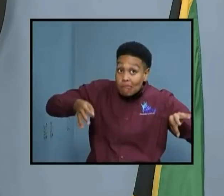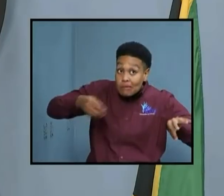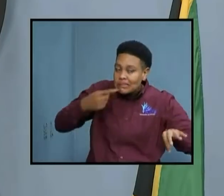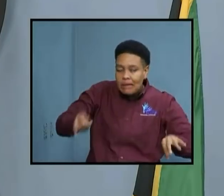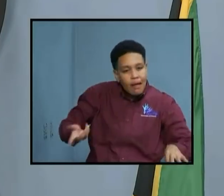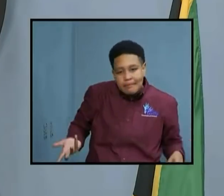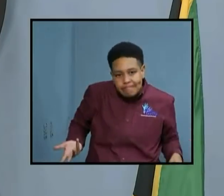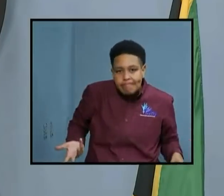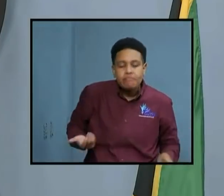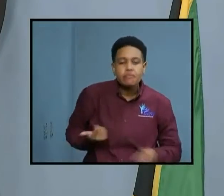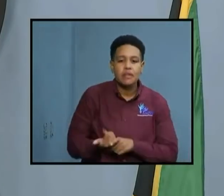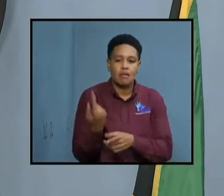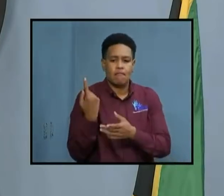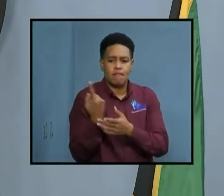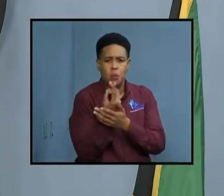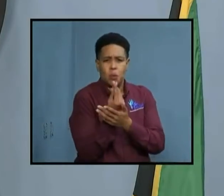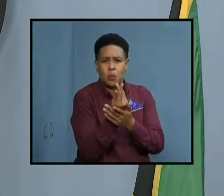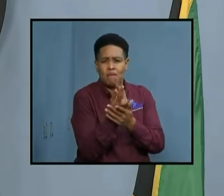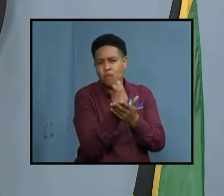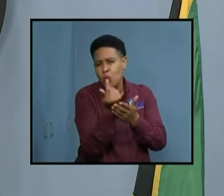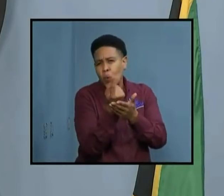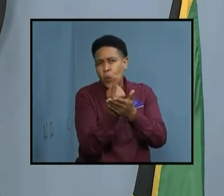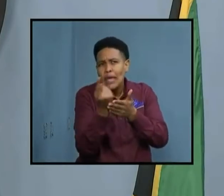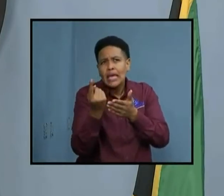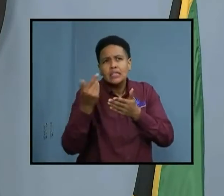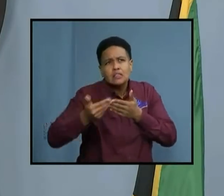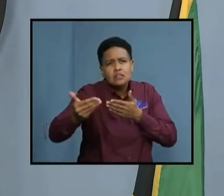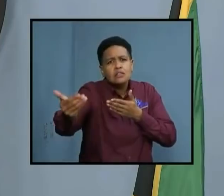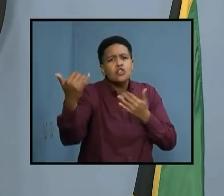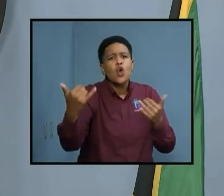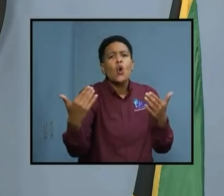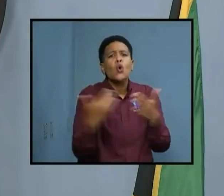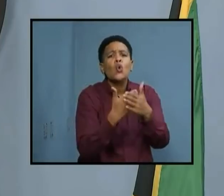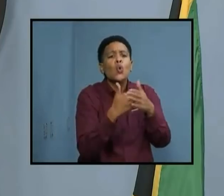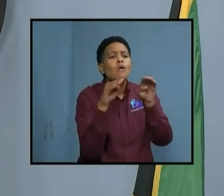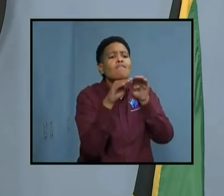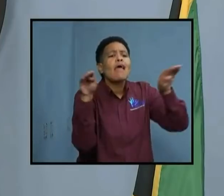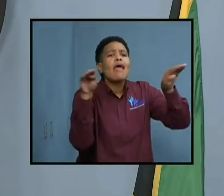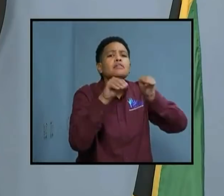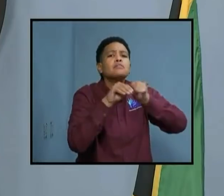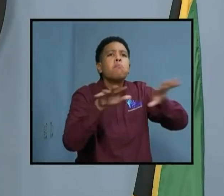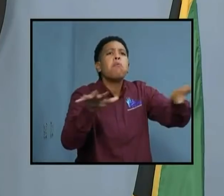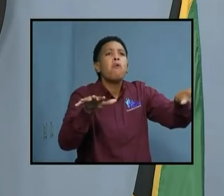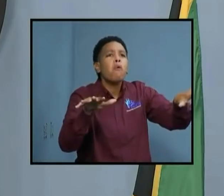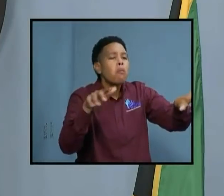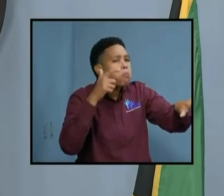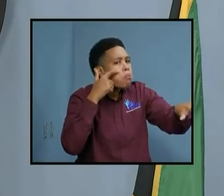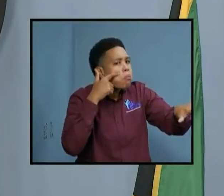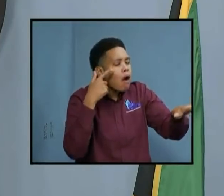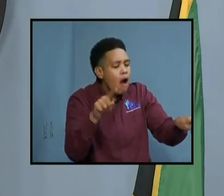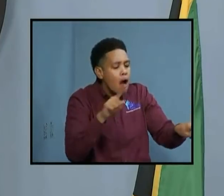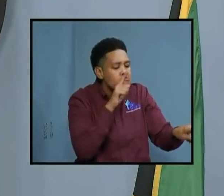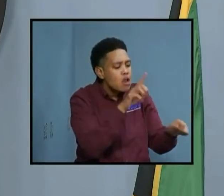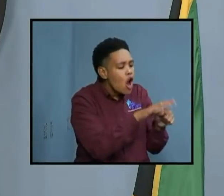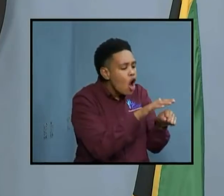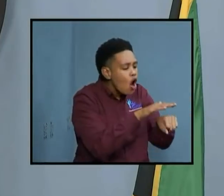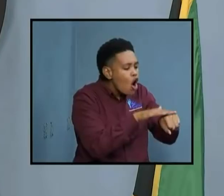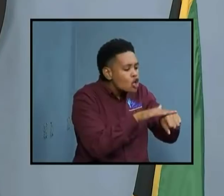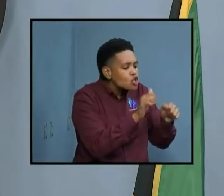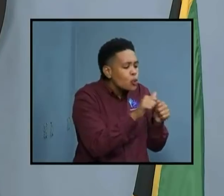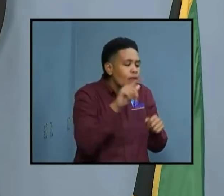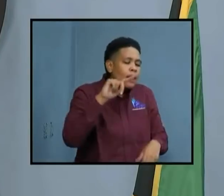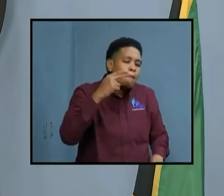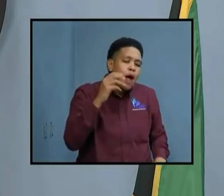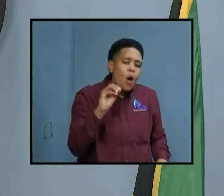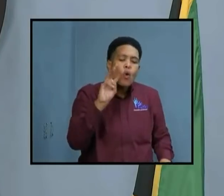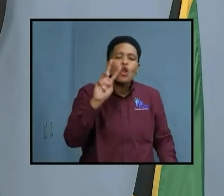few weeks, we have now moved into a new phase of the pandemic. Following consultations with PAHO